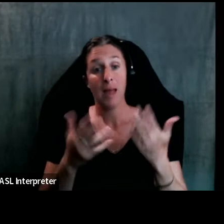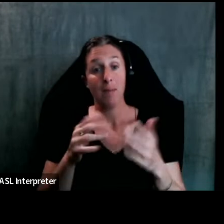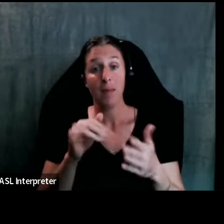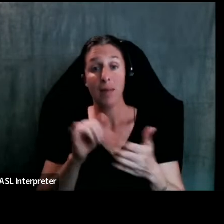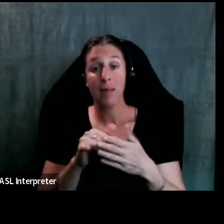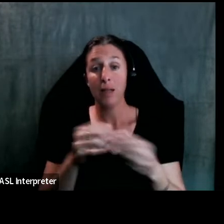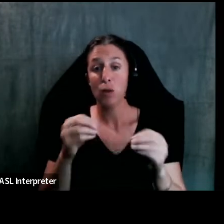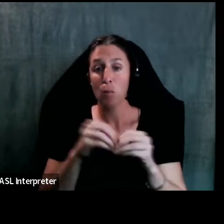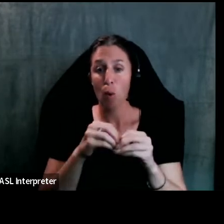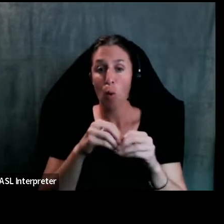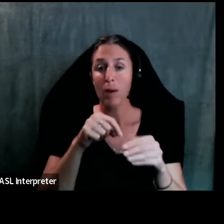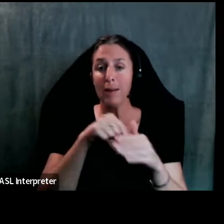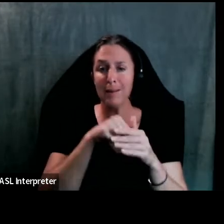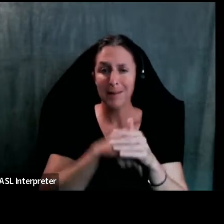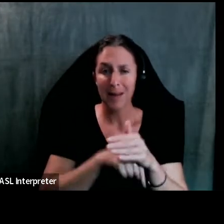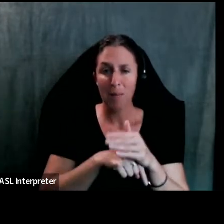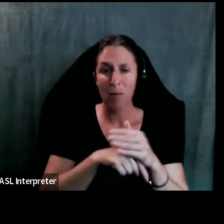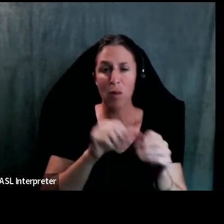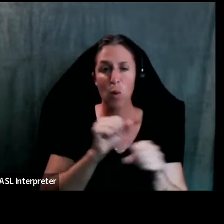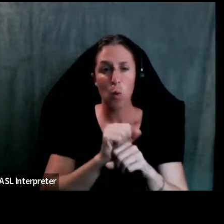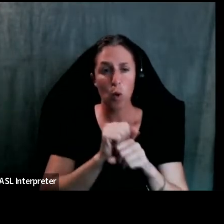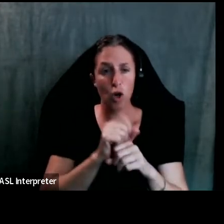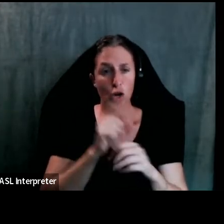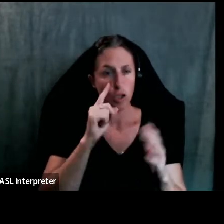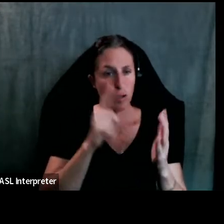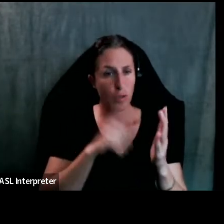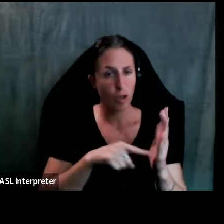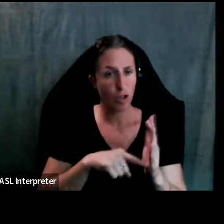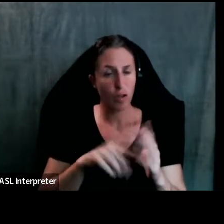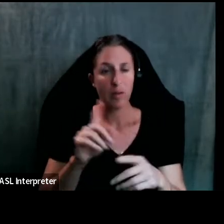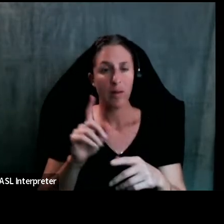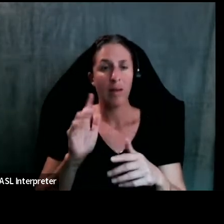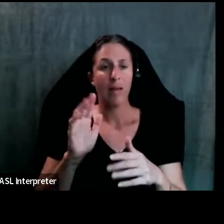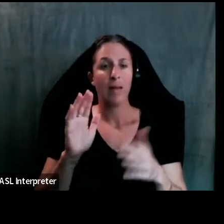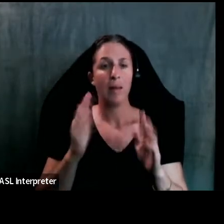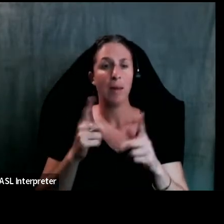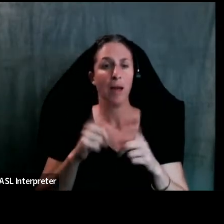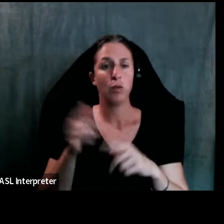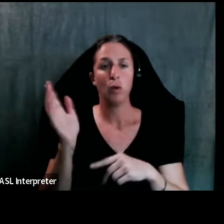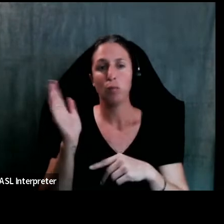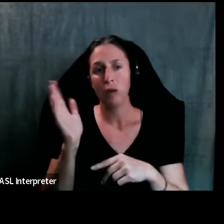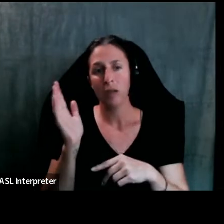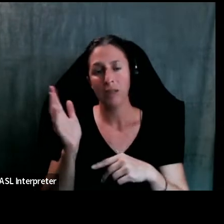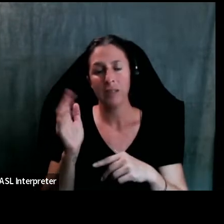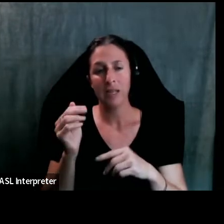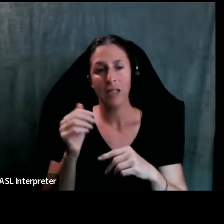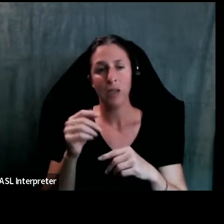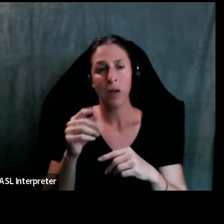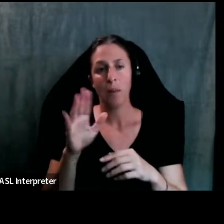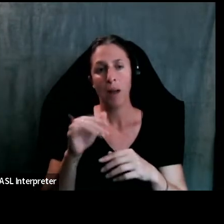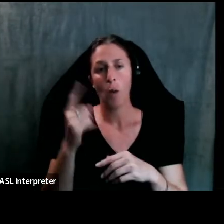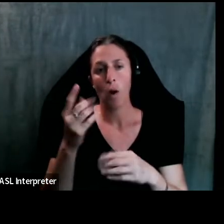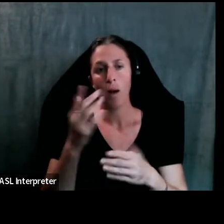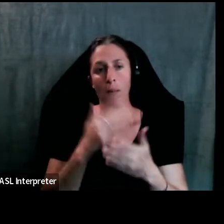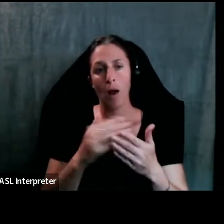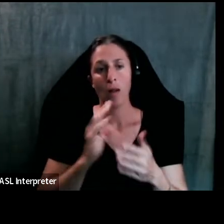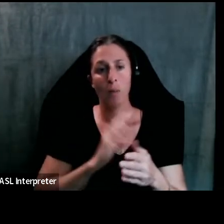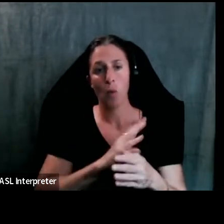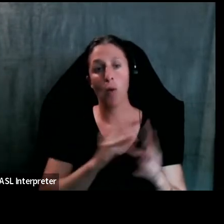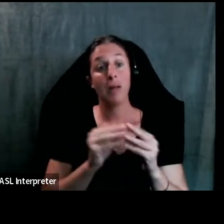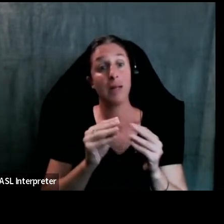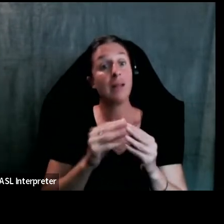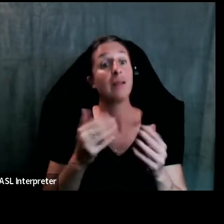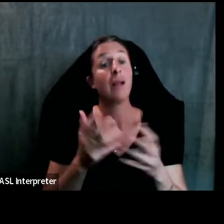more in-depth work looking at this than a presentation, by just one part of a board meeting, because there's a lot